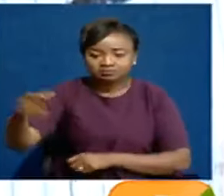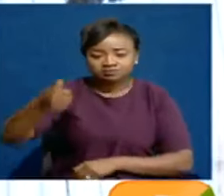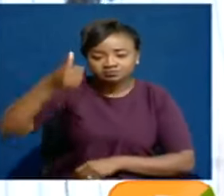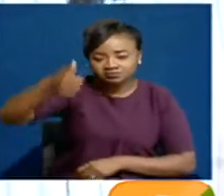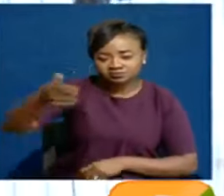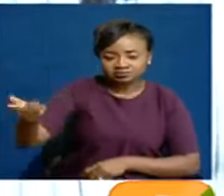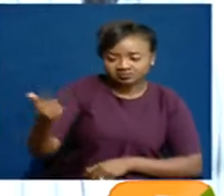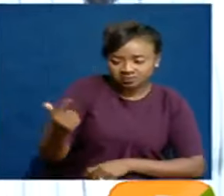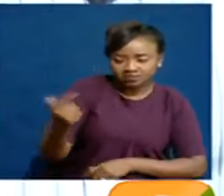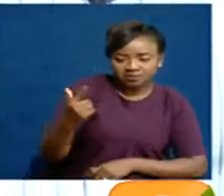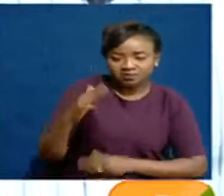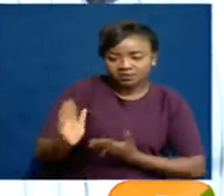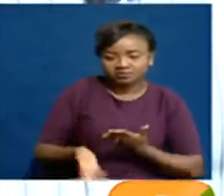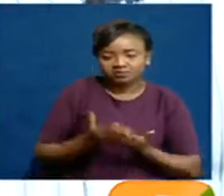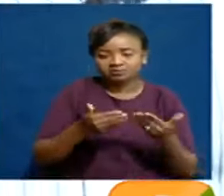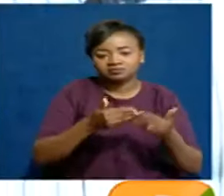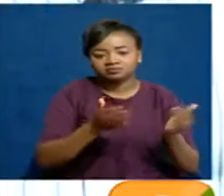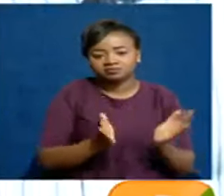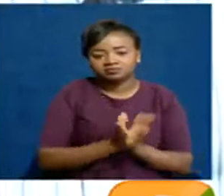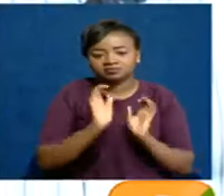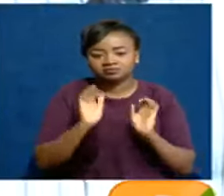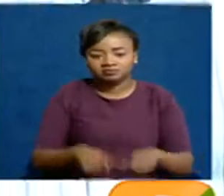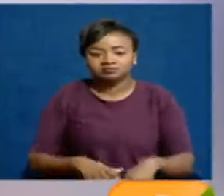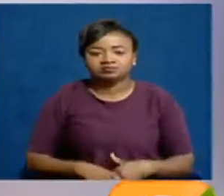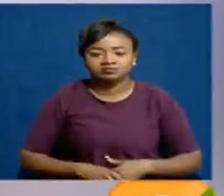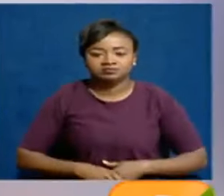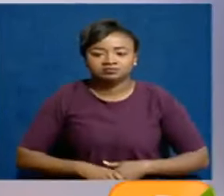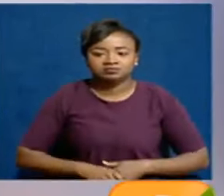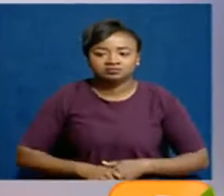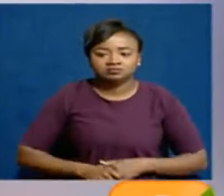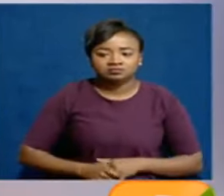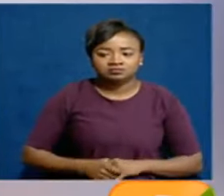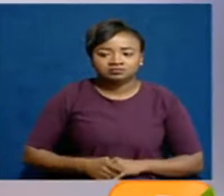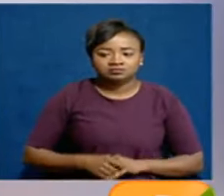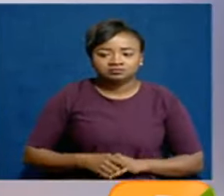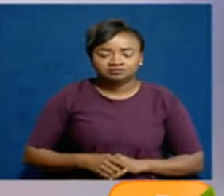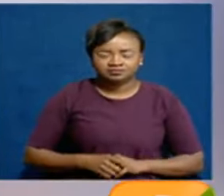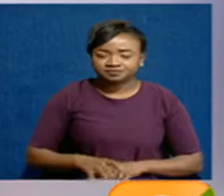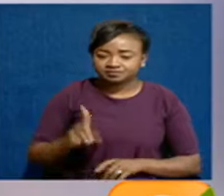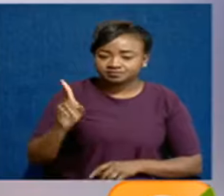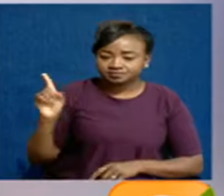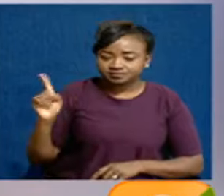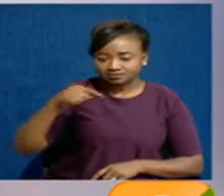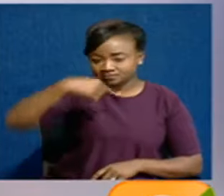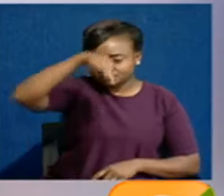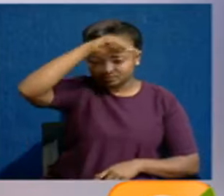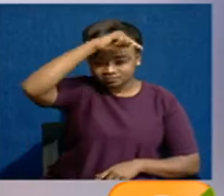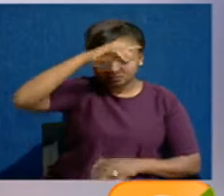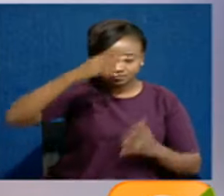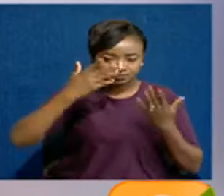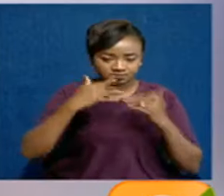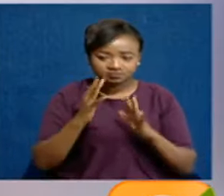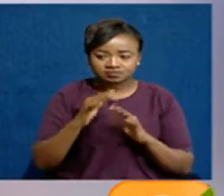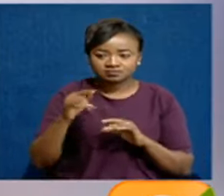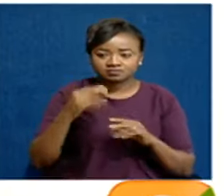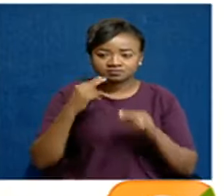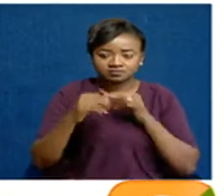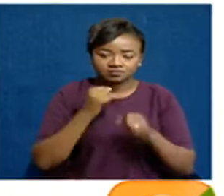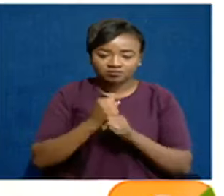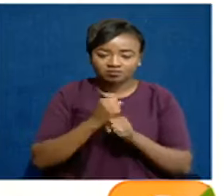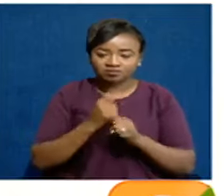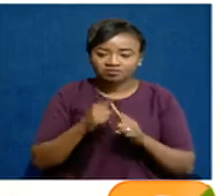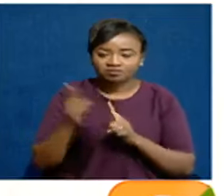kulinda nayo familia yake na waishi vizuri. Mary, a graduate in hotel management, did not even